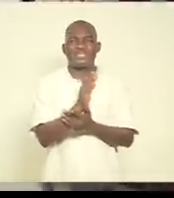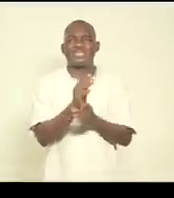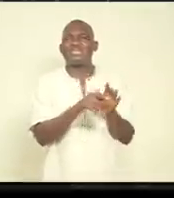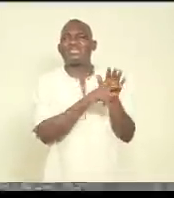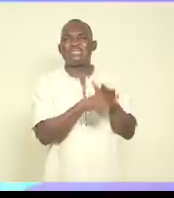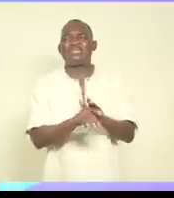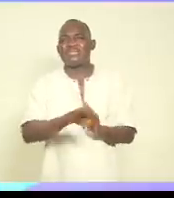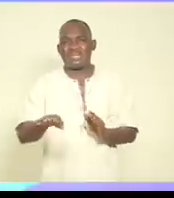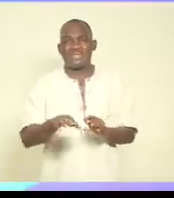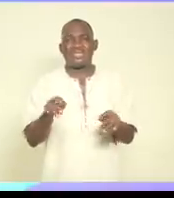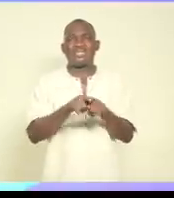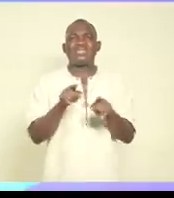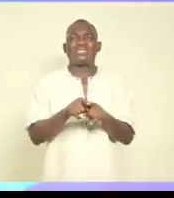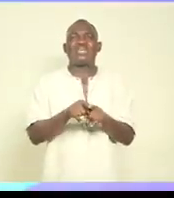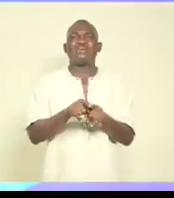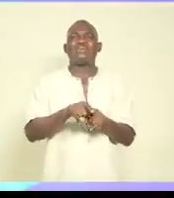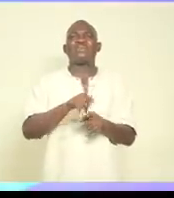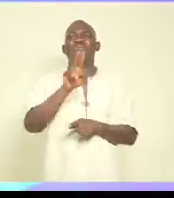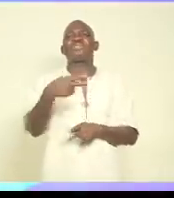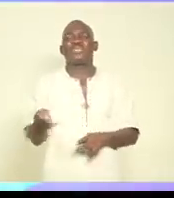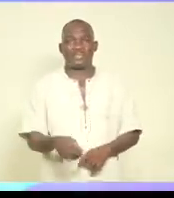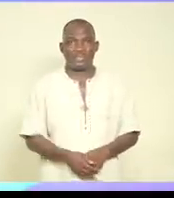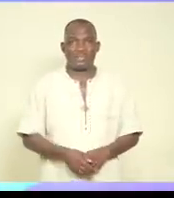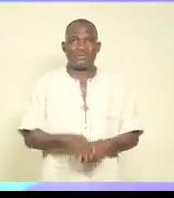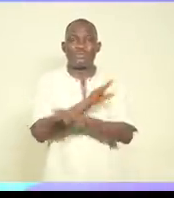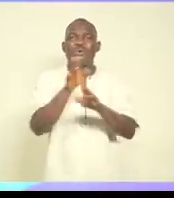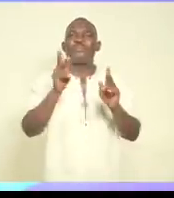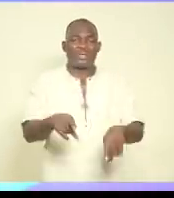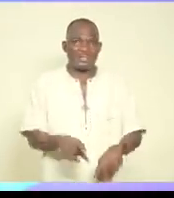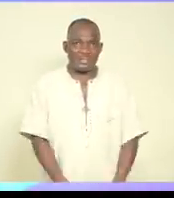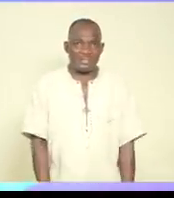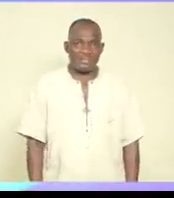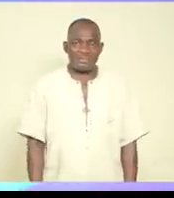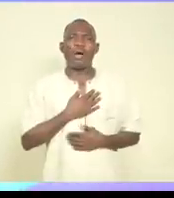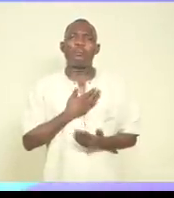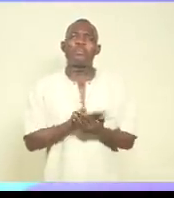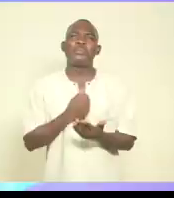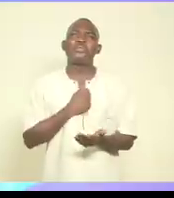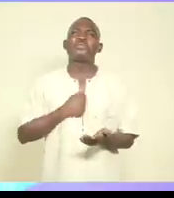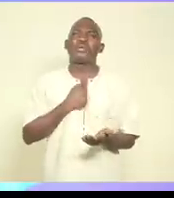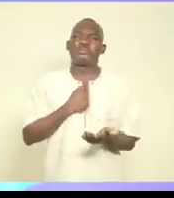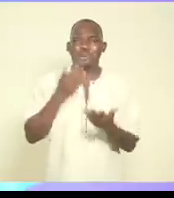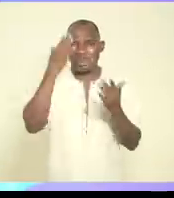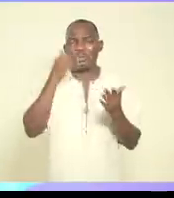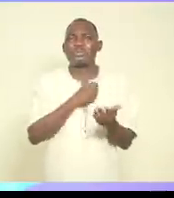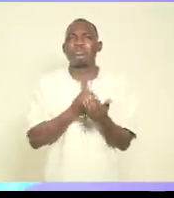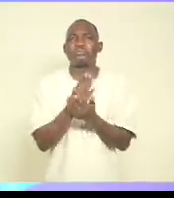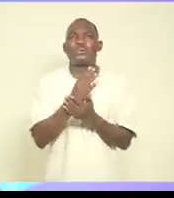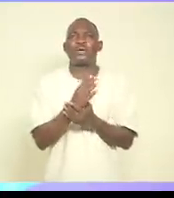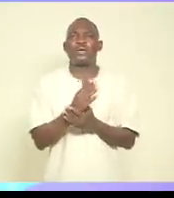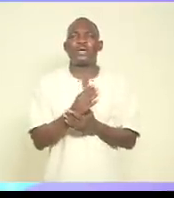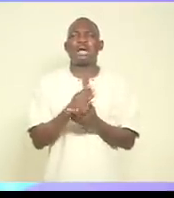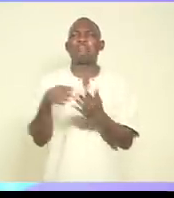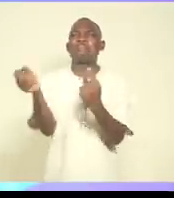Please. Please, I'm sorry for that. However, currently in Ghana, more than 90% of children have experienced some form